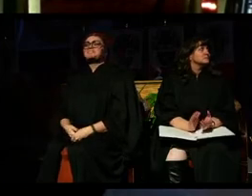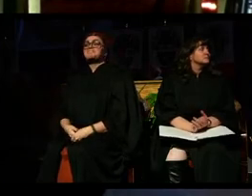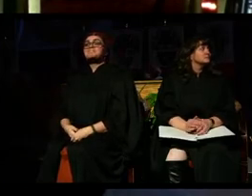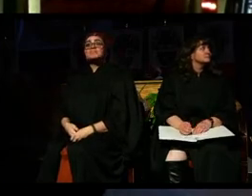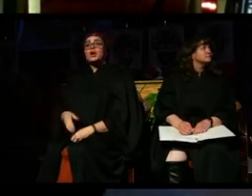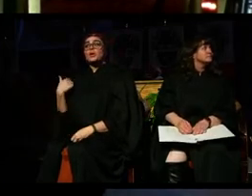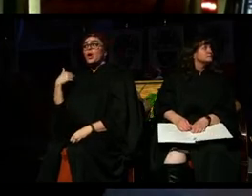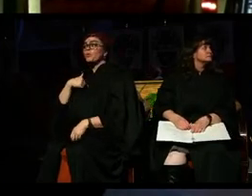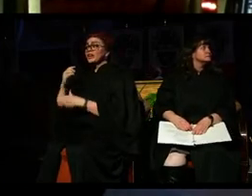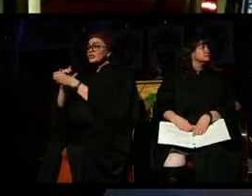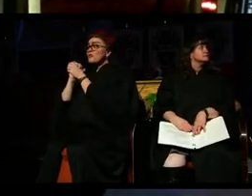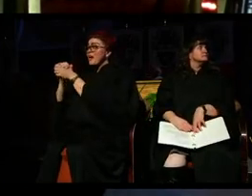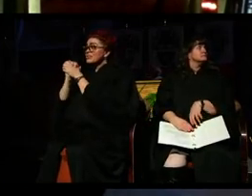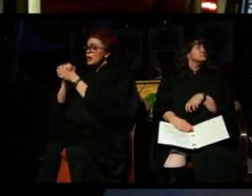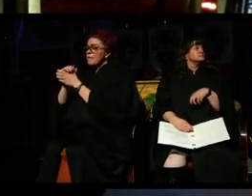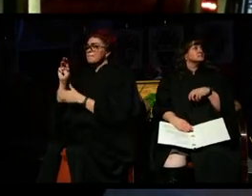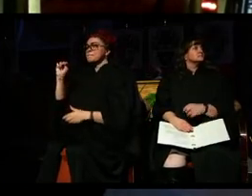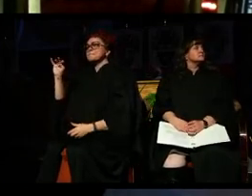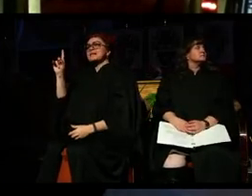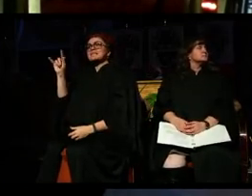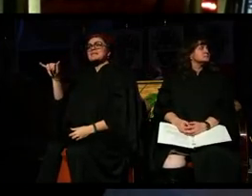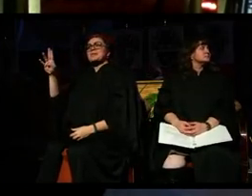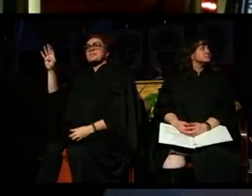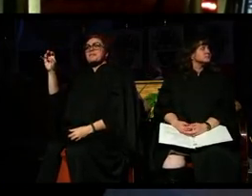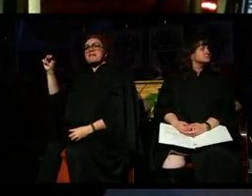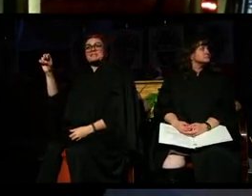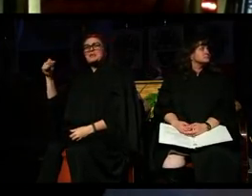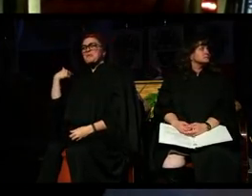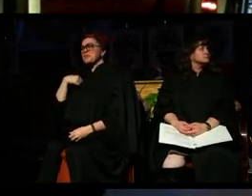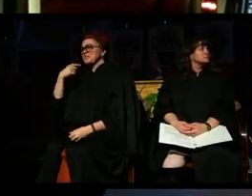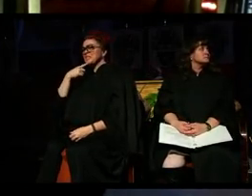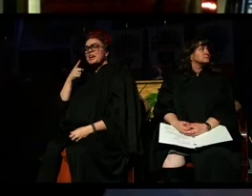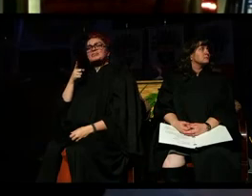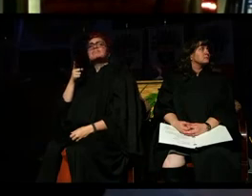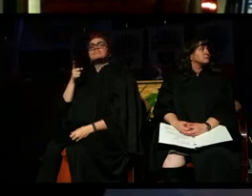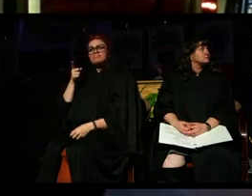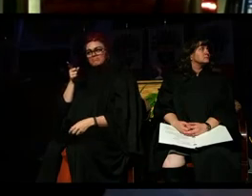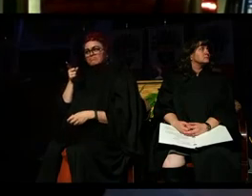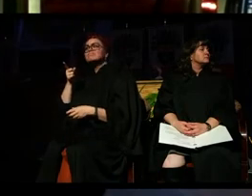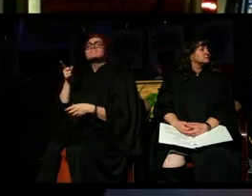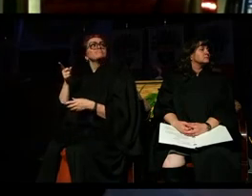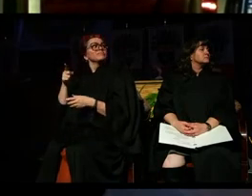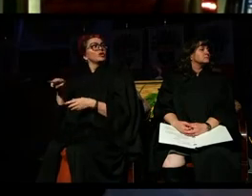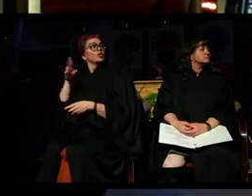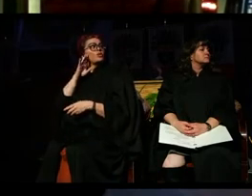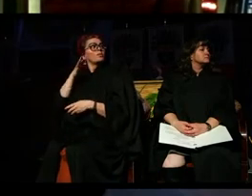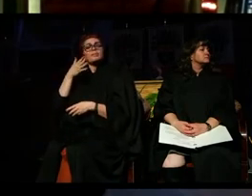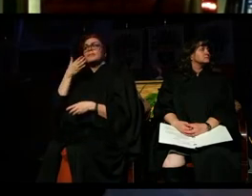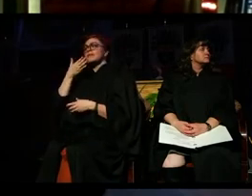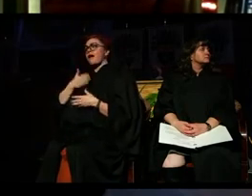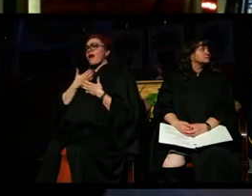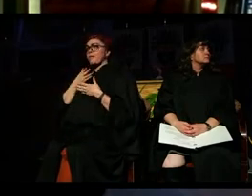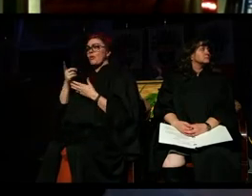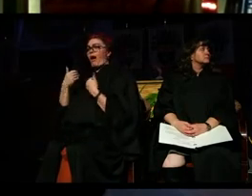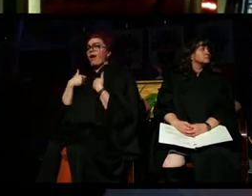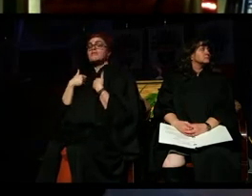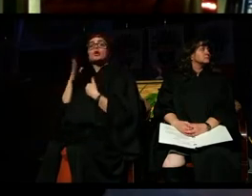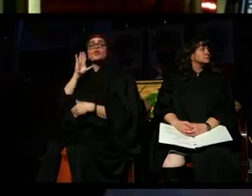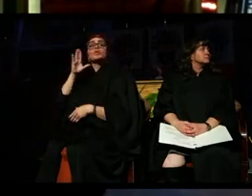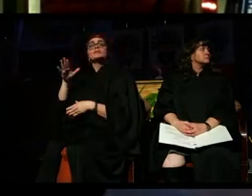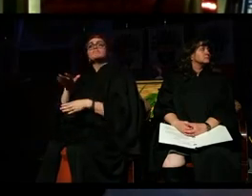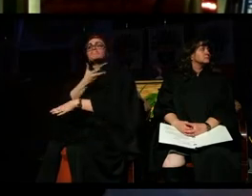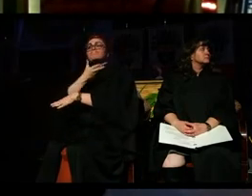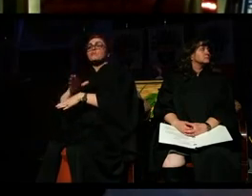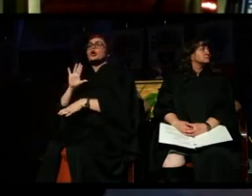So we all congratulate Mindy Benson. As we've told her many times, you are Mindy Benson, and that's why these good things happen. We're going to sing a couple songs that are